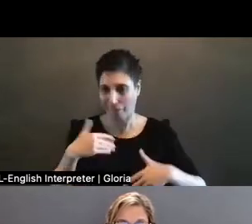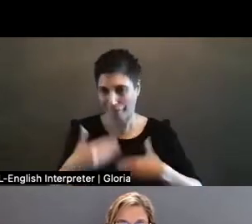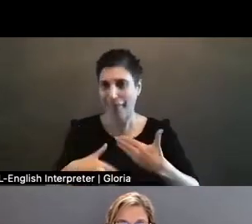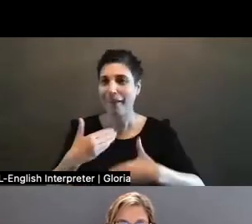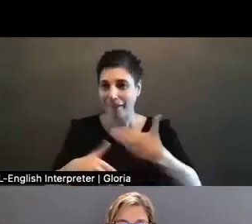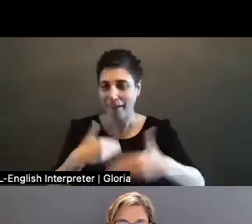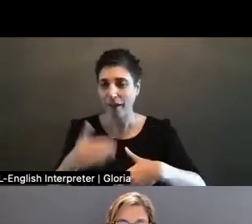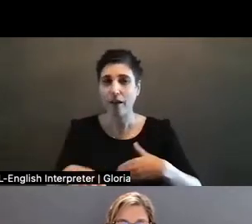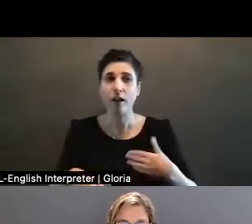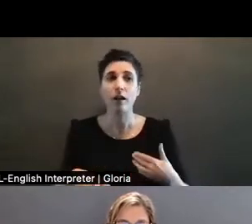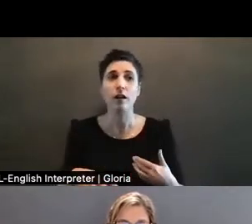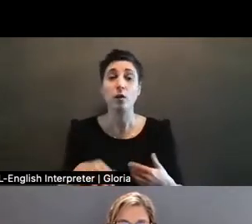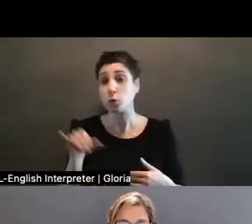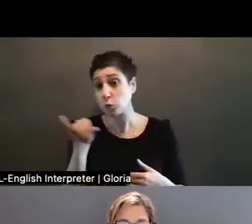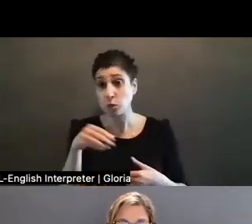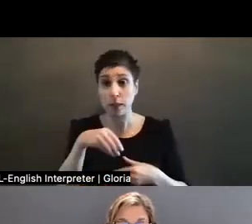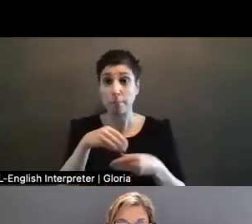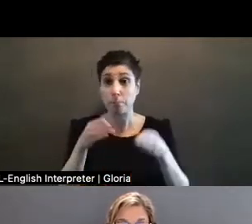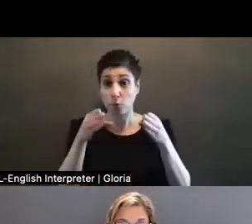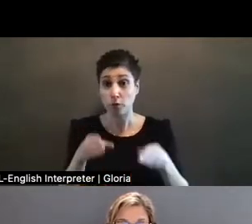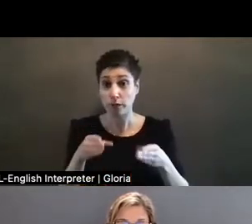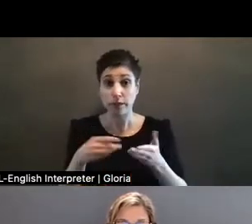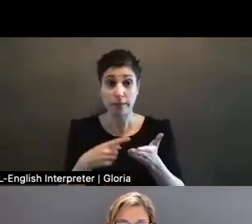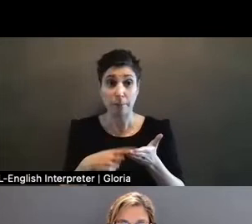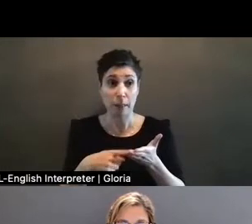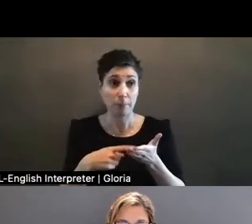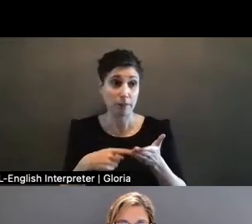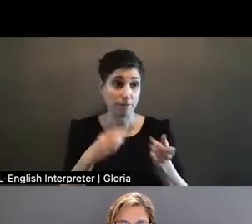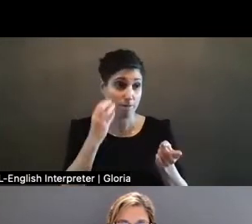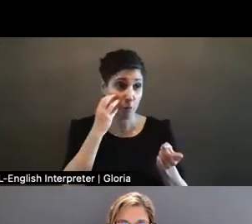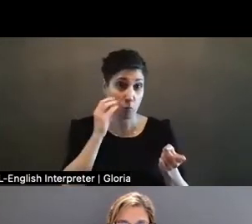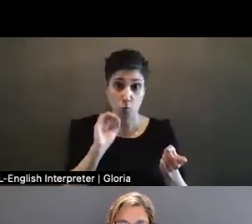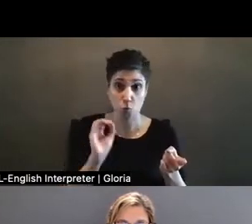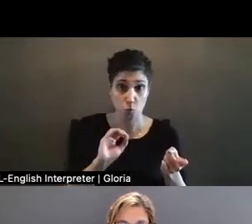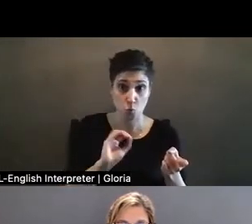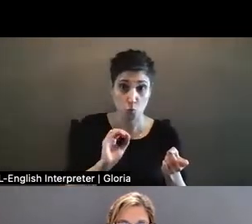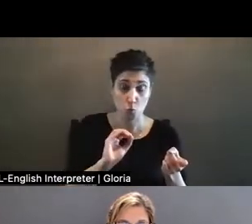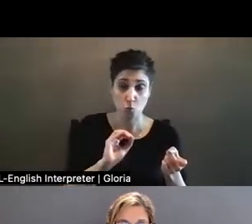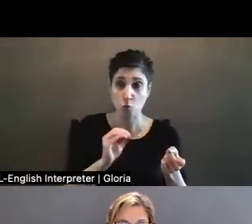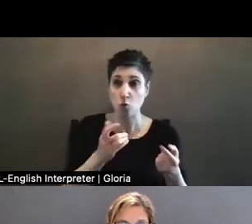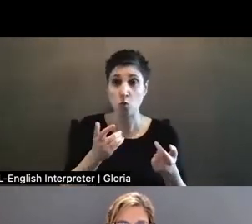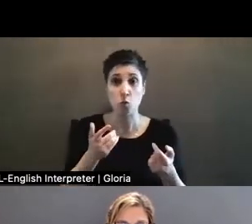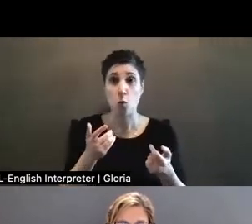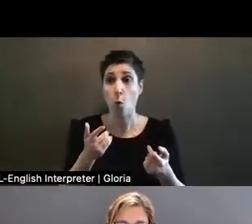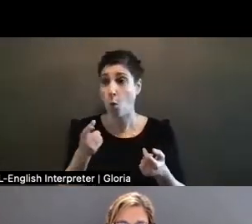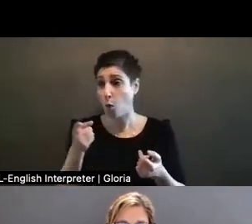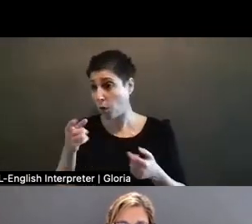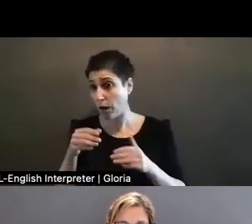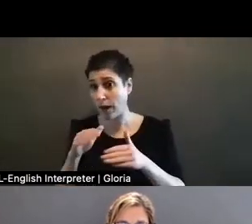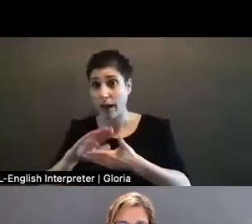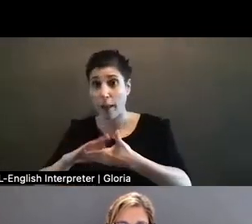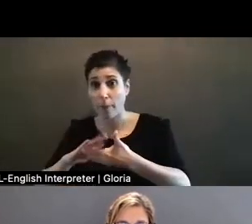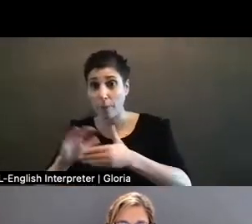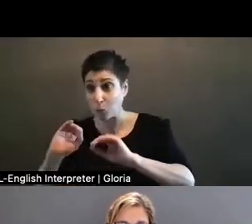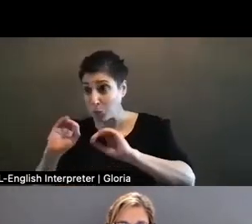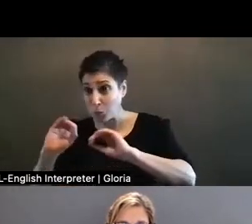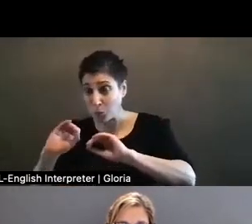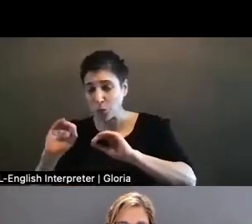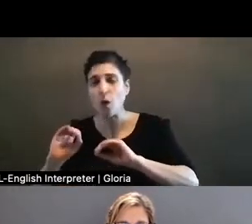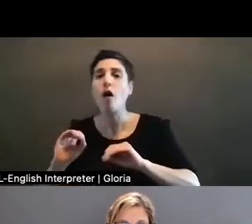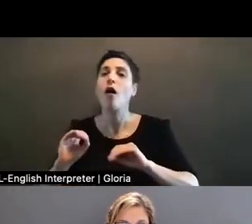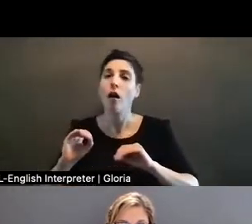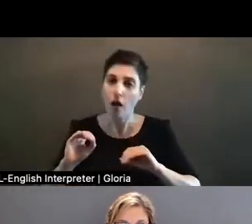someone doesn't have a mobile app or there is no access to a computer for them, another way for them to